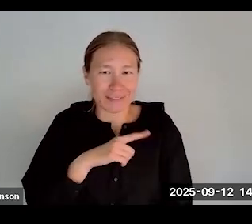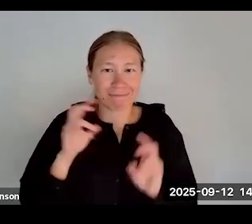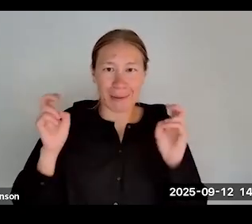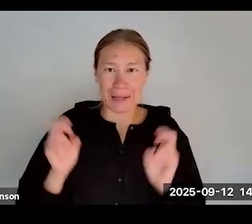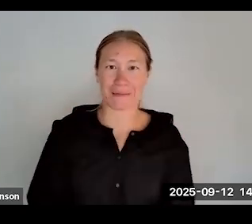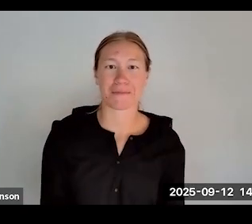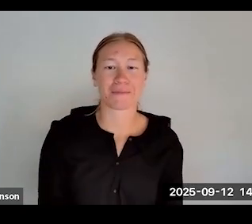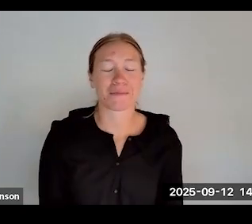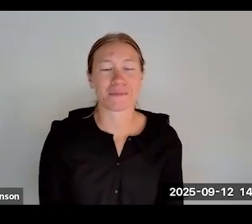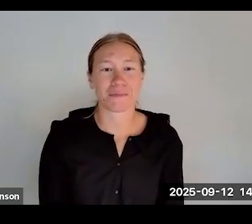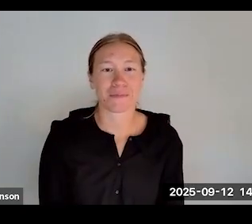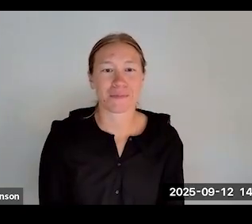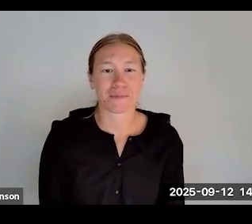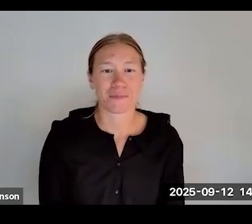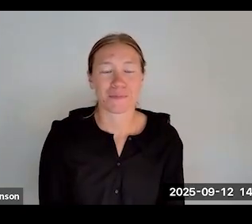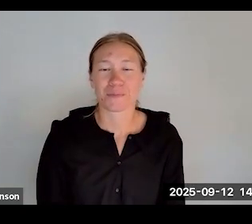here.